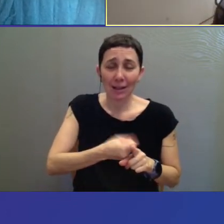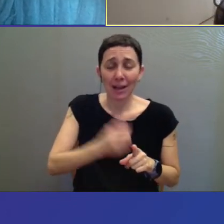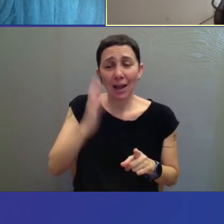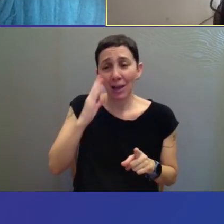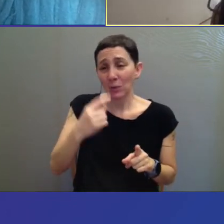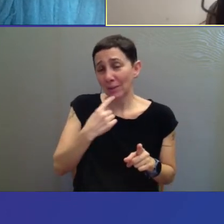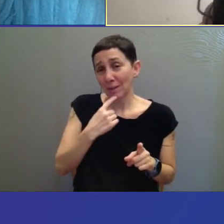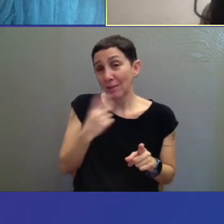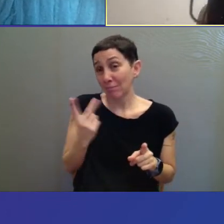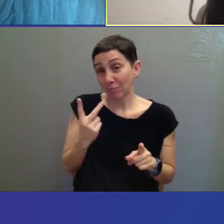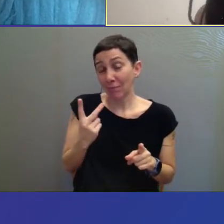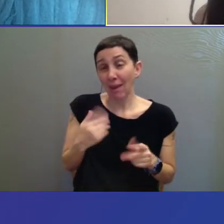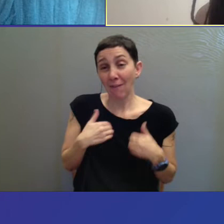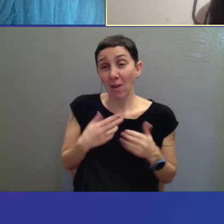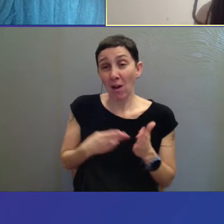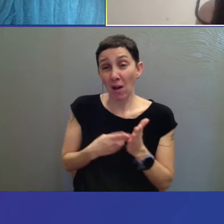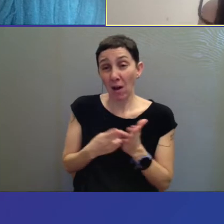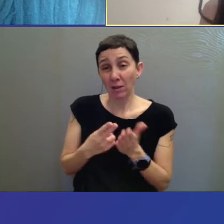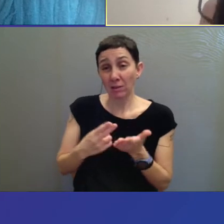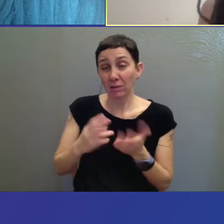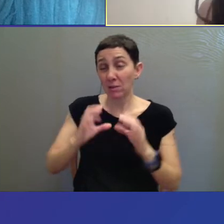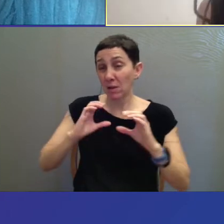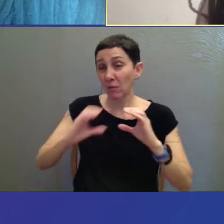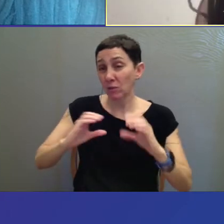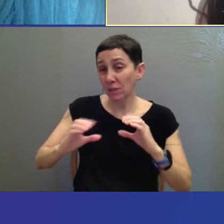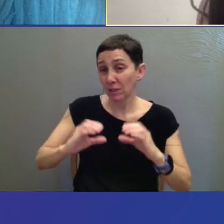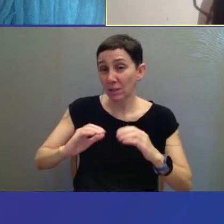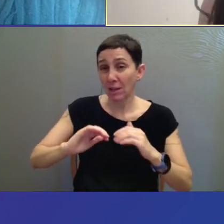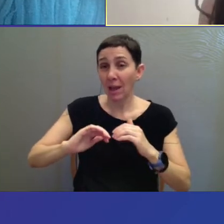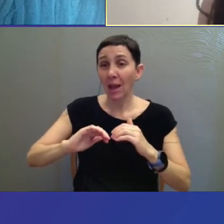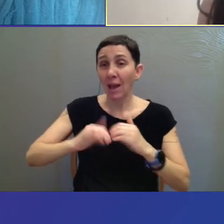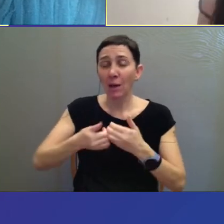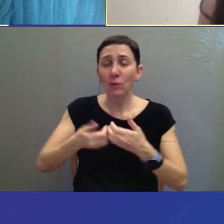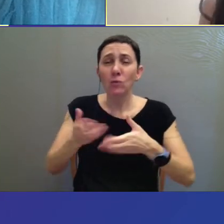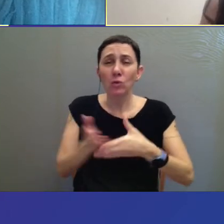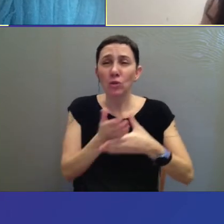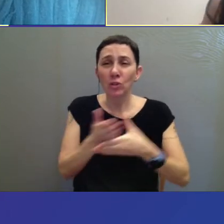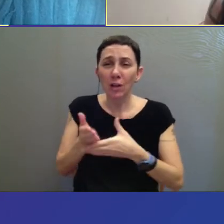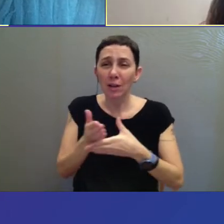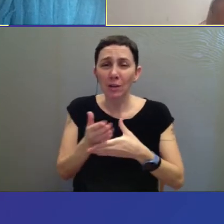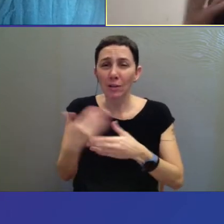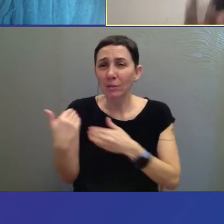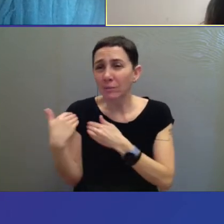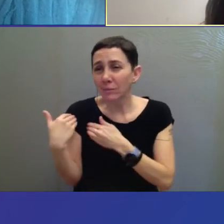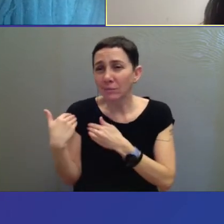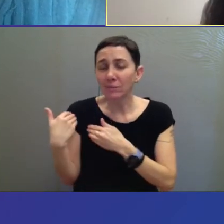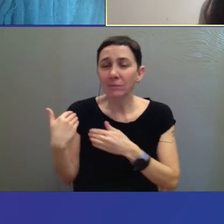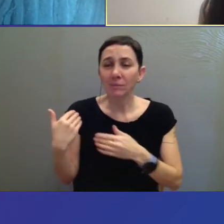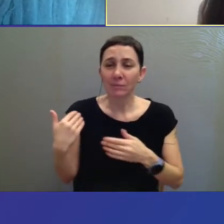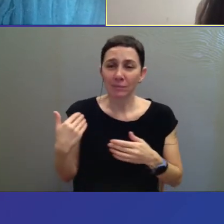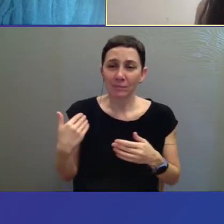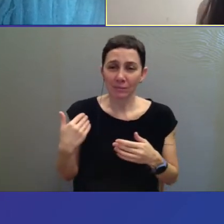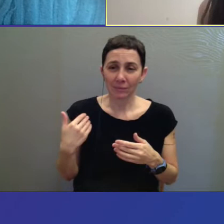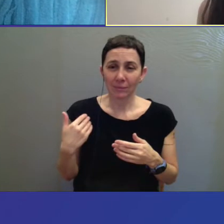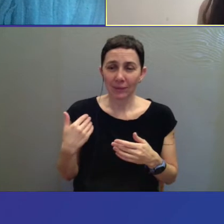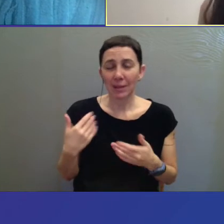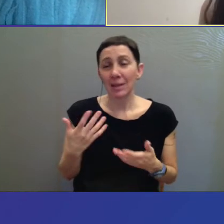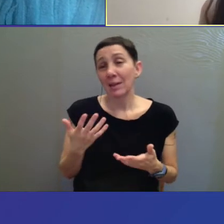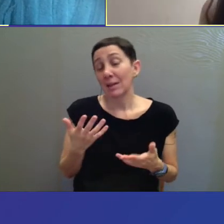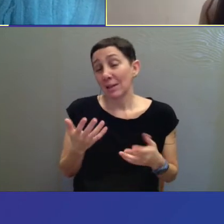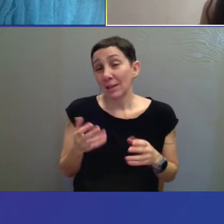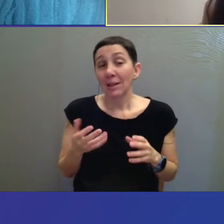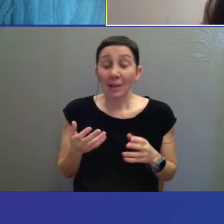that, real honest conversation about what that's going to look like. It can breed a lot of resentment